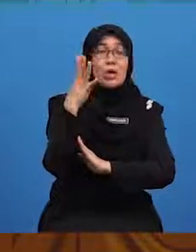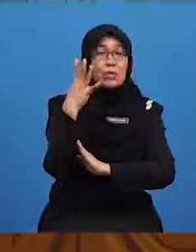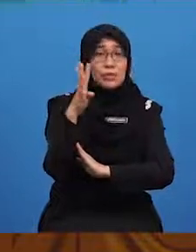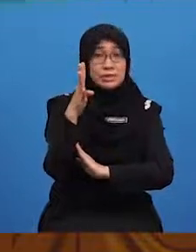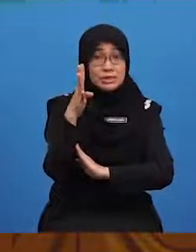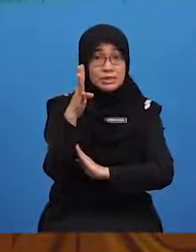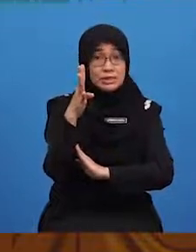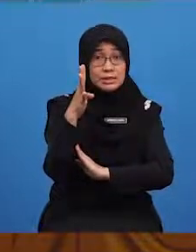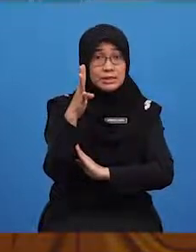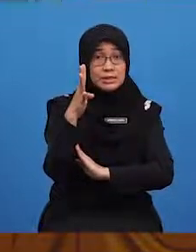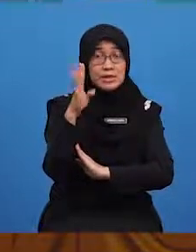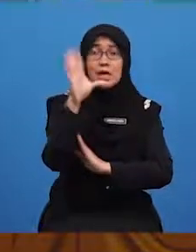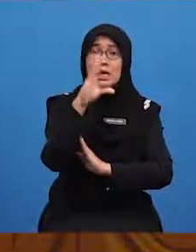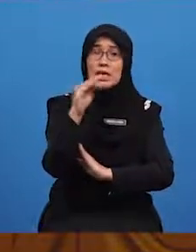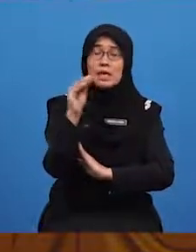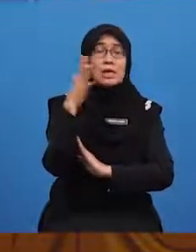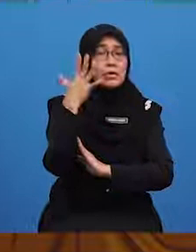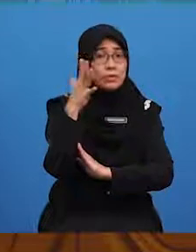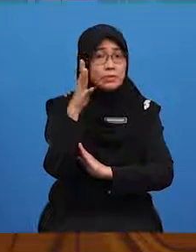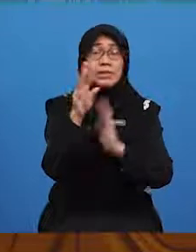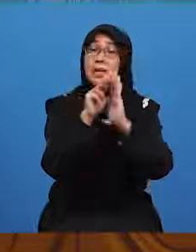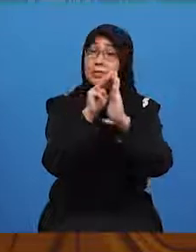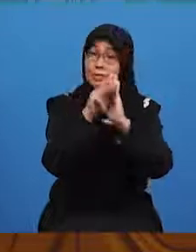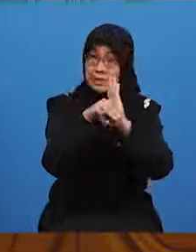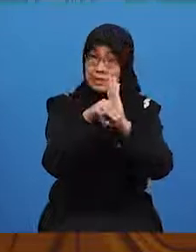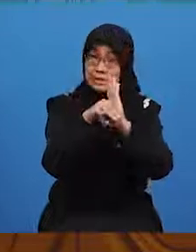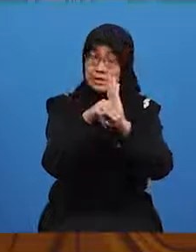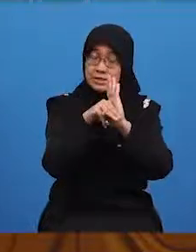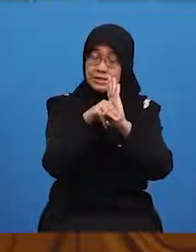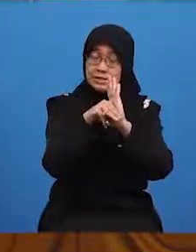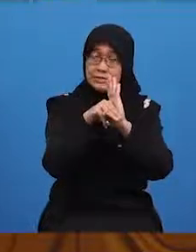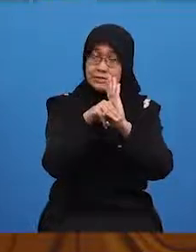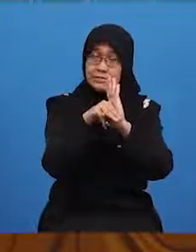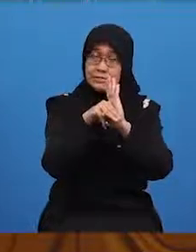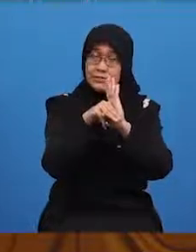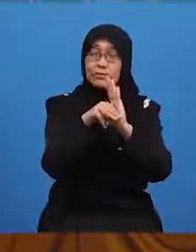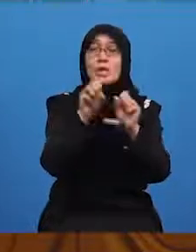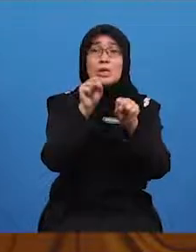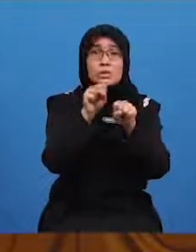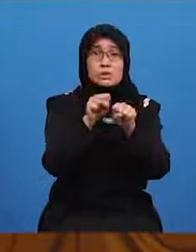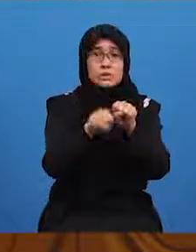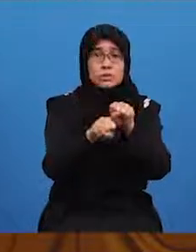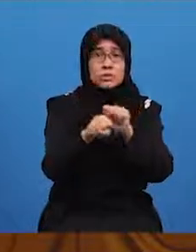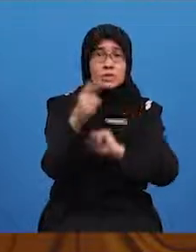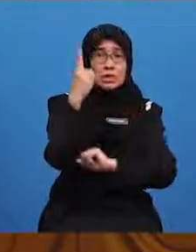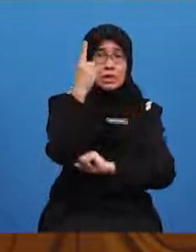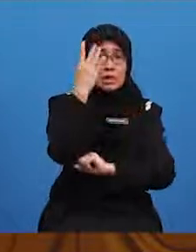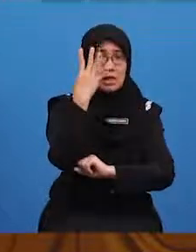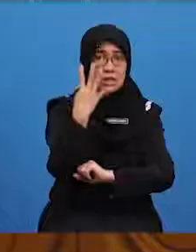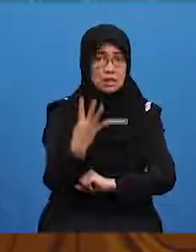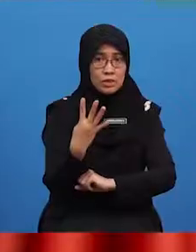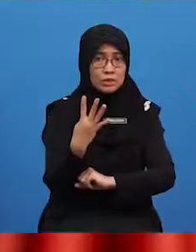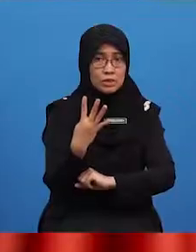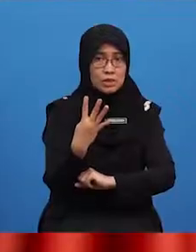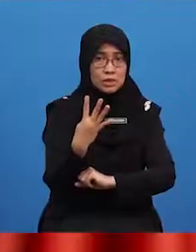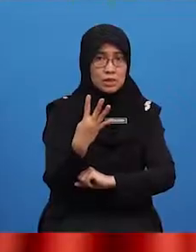12, 13, 14, and 15 minutes.